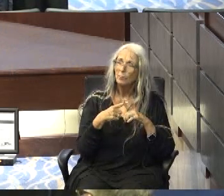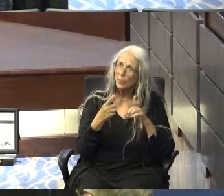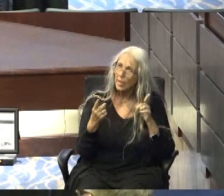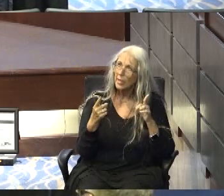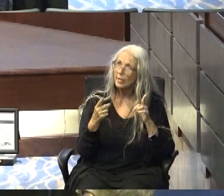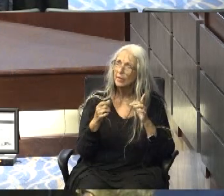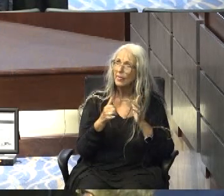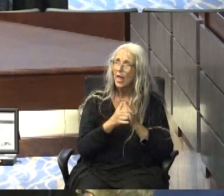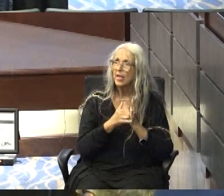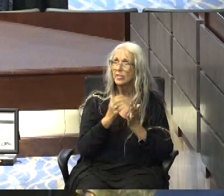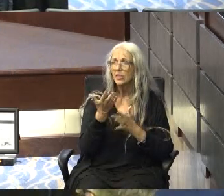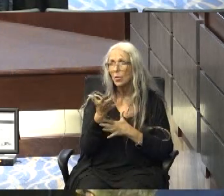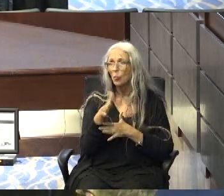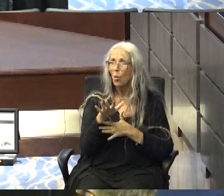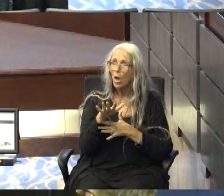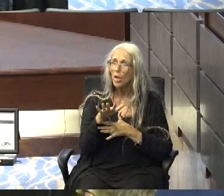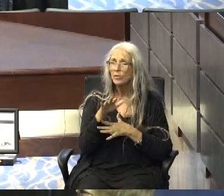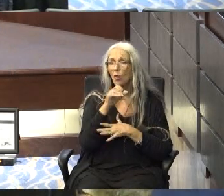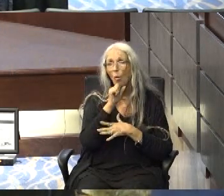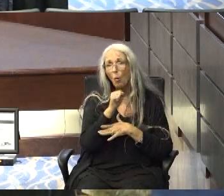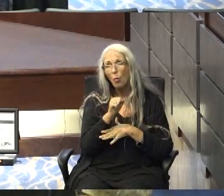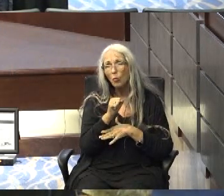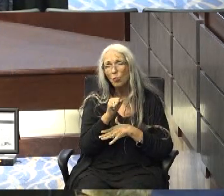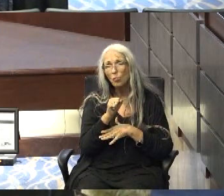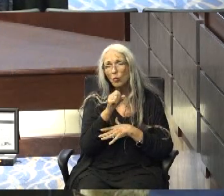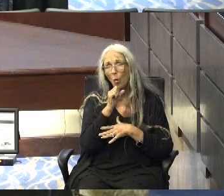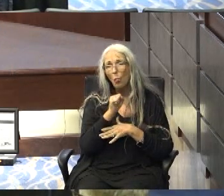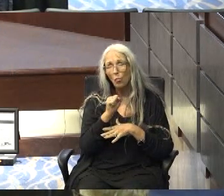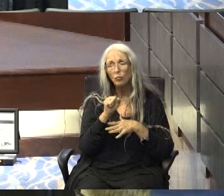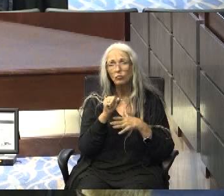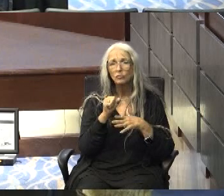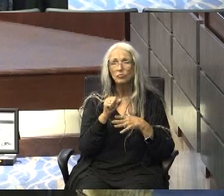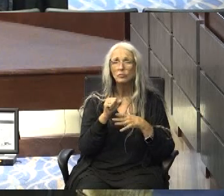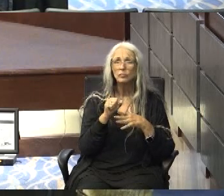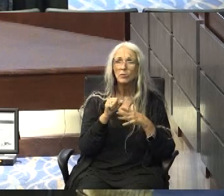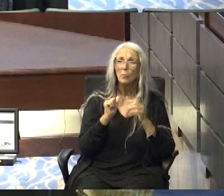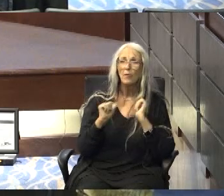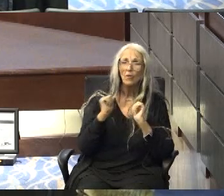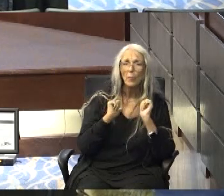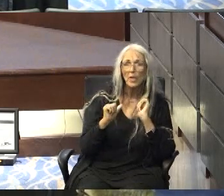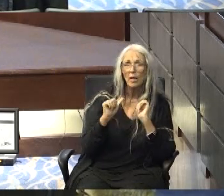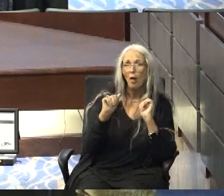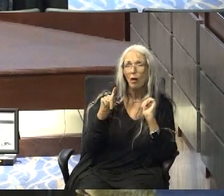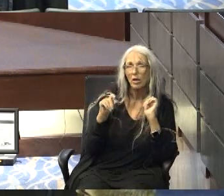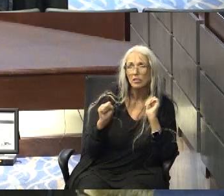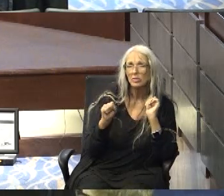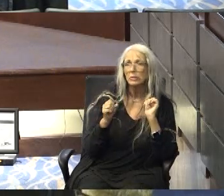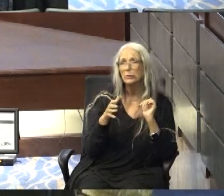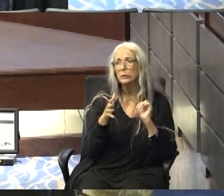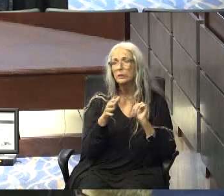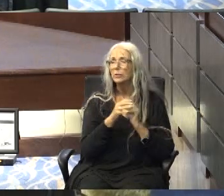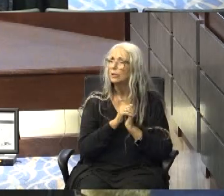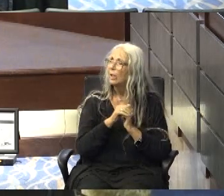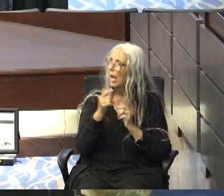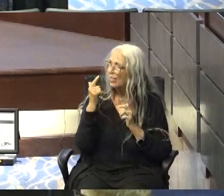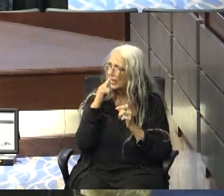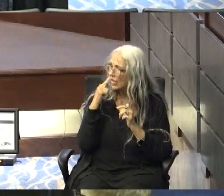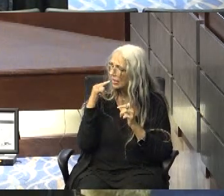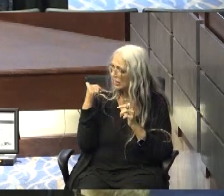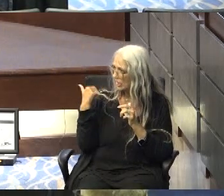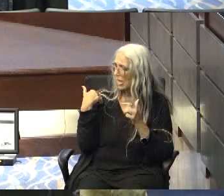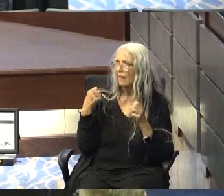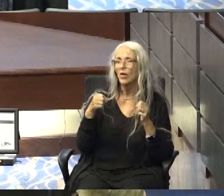is somewhat, the old versions of them are fortressy. I think that this has an opportunity to